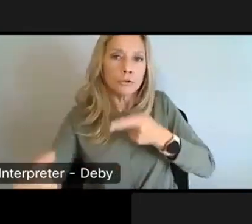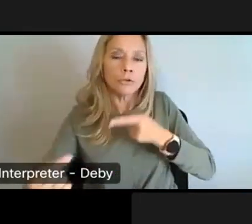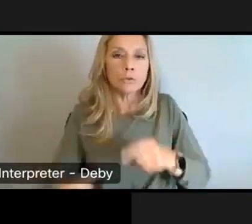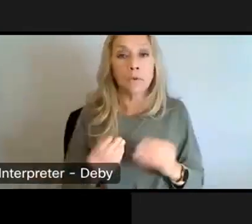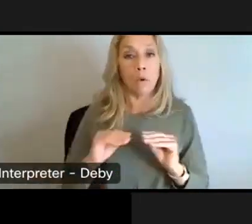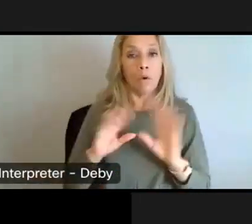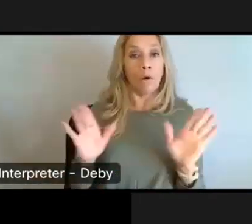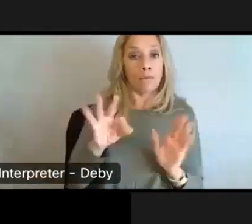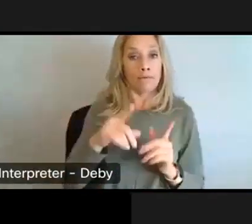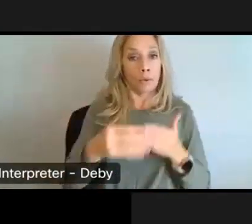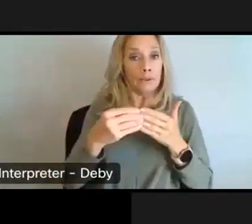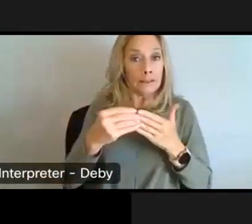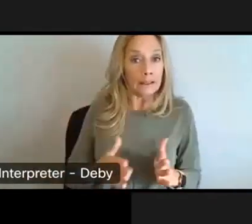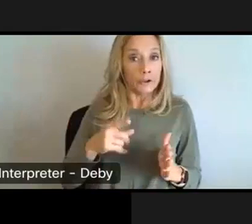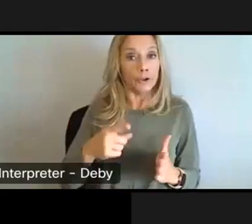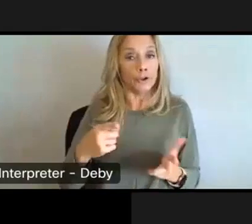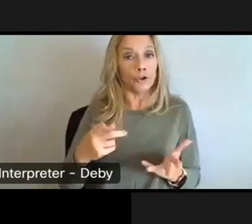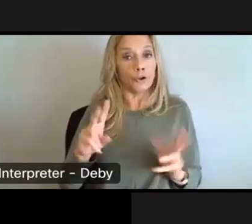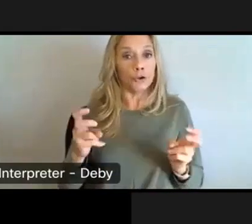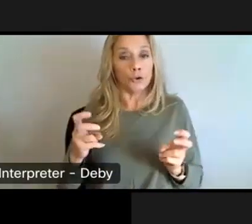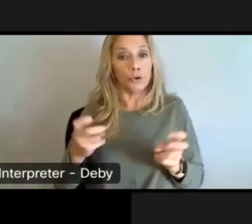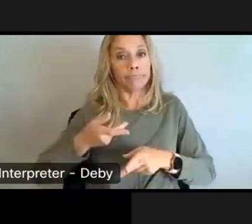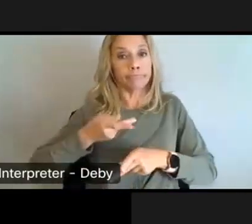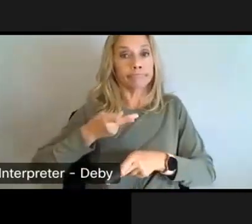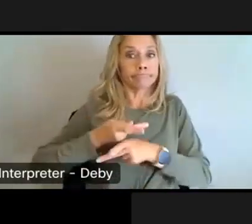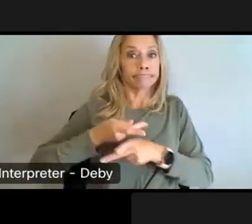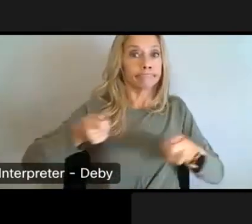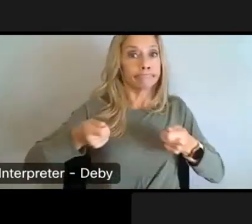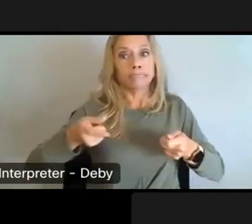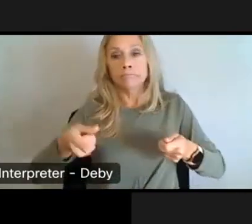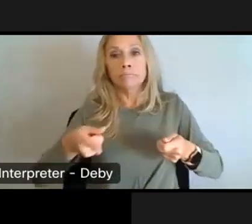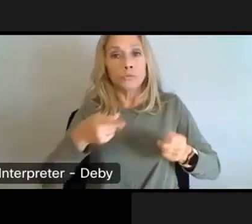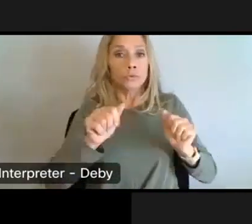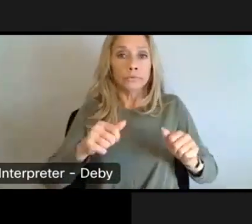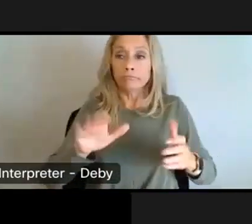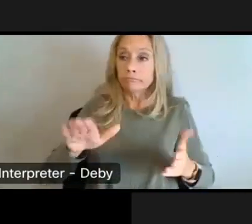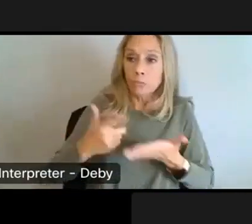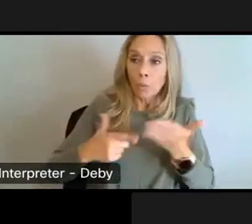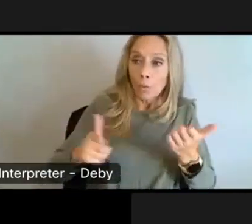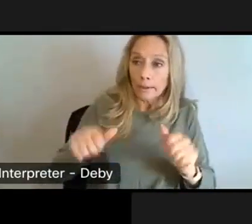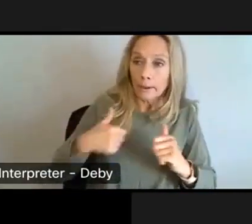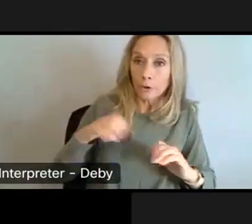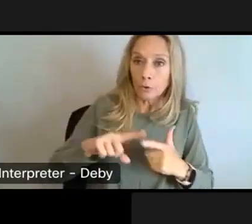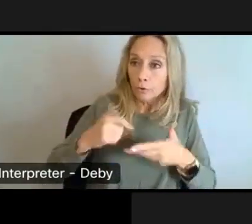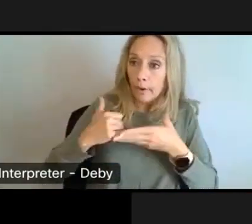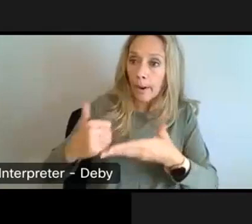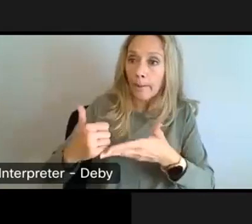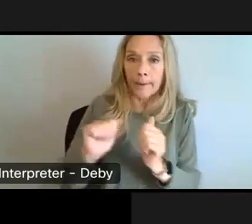leader in charge of that person, it's just a matter of saying, what can I do to help you? how can I best